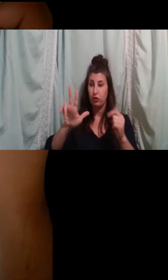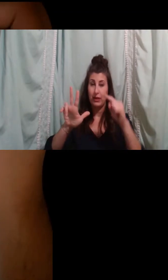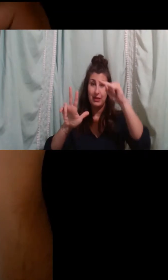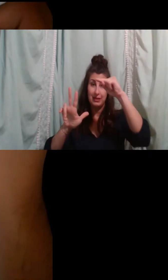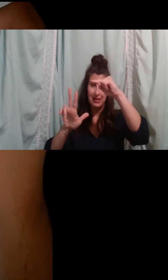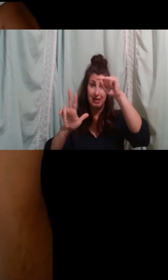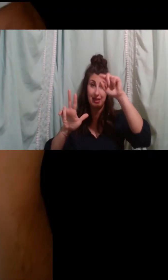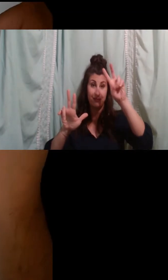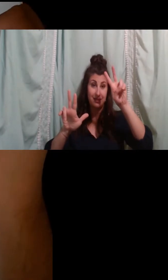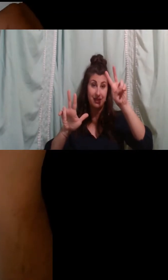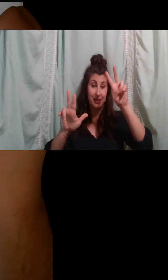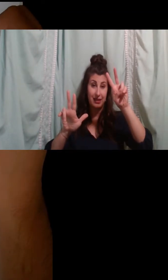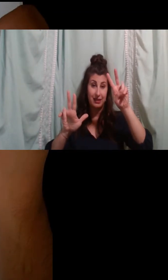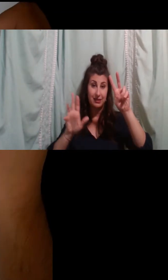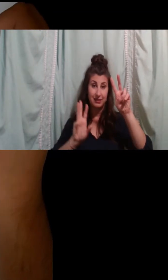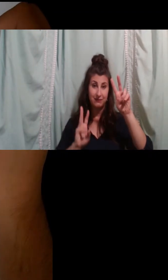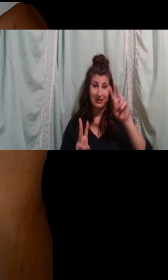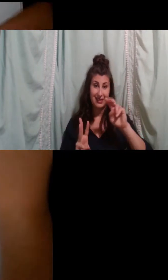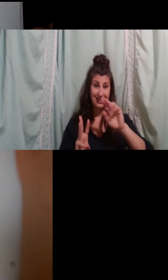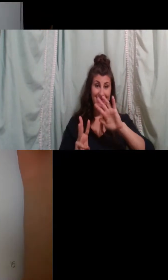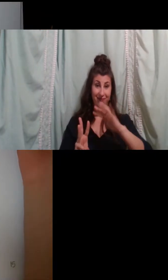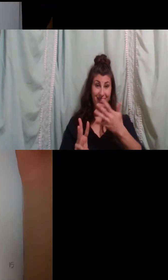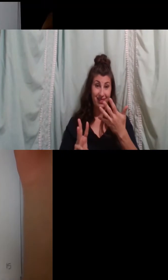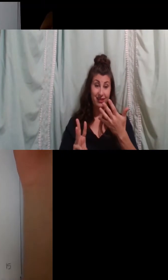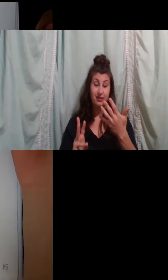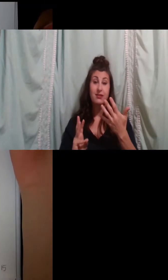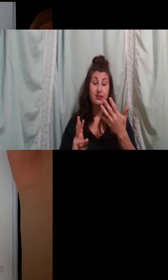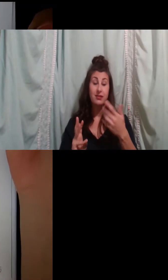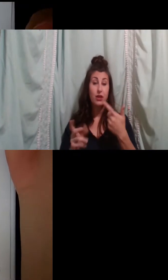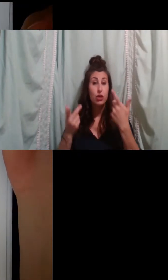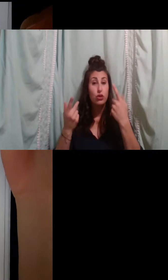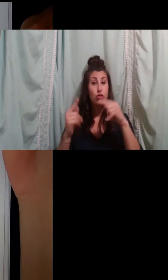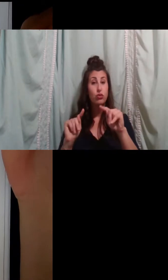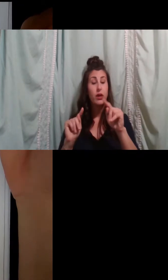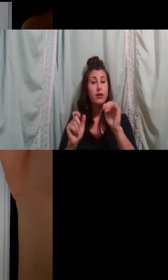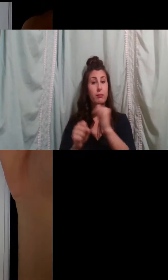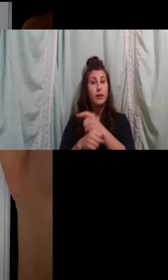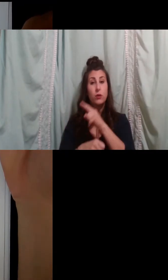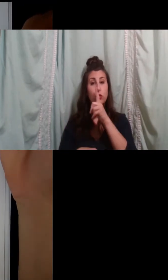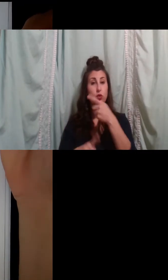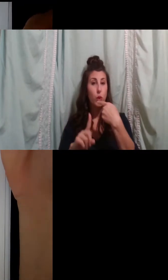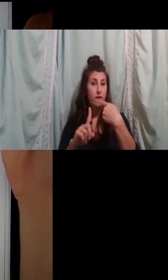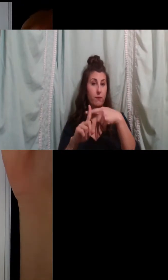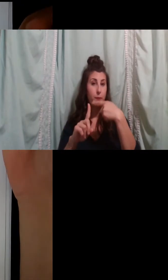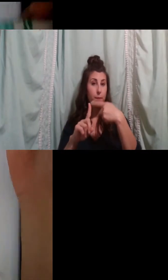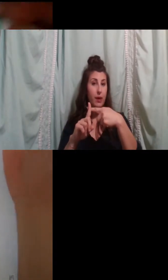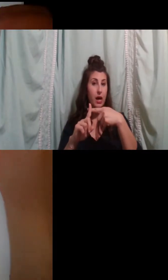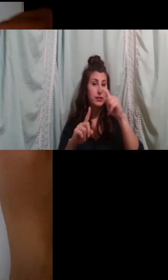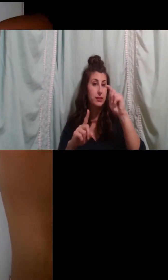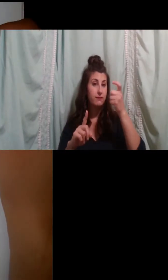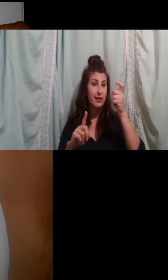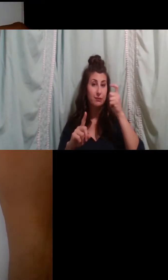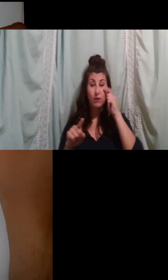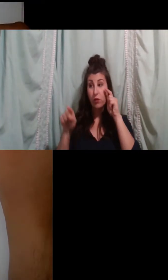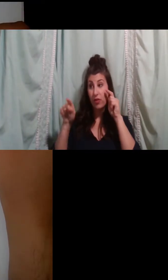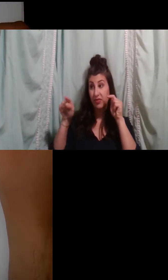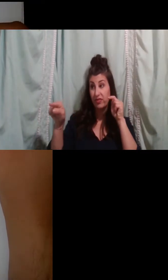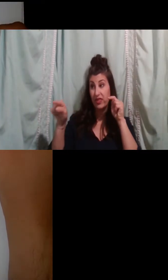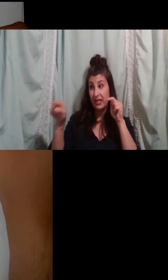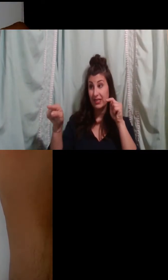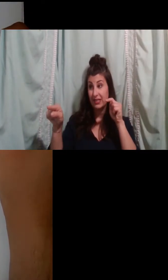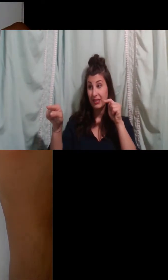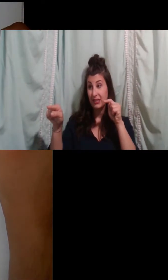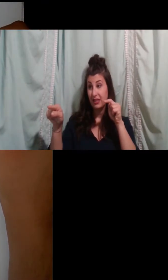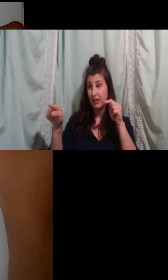3 to the negative 2nd over 6 to the 5th. All right, we're trying to make sure we have positive exponents. In this